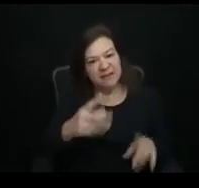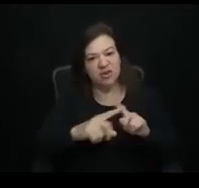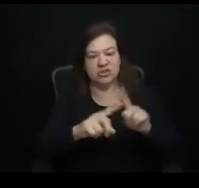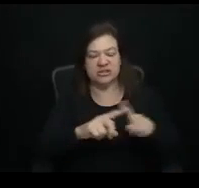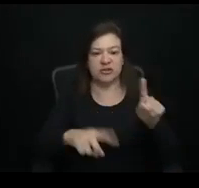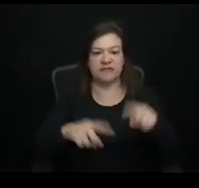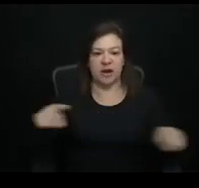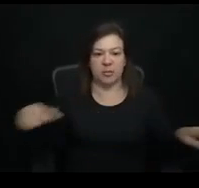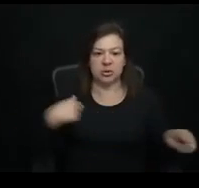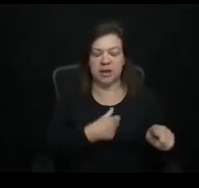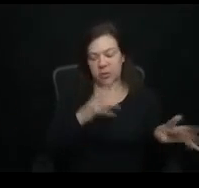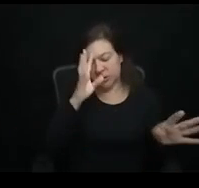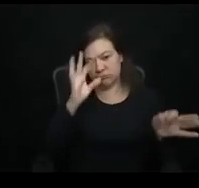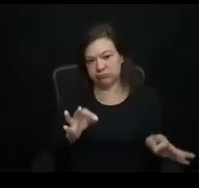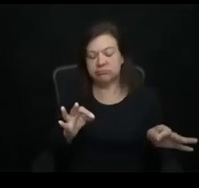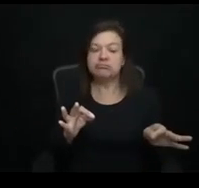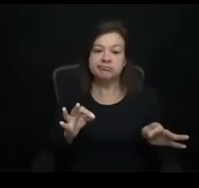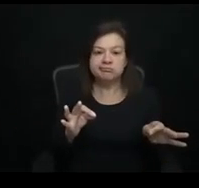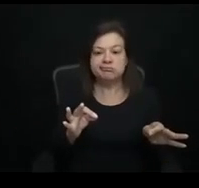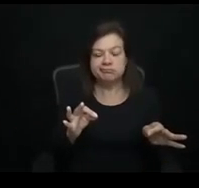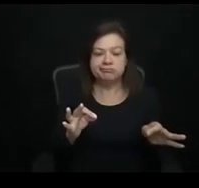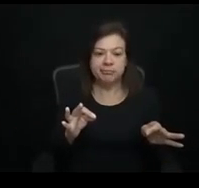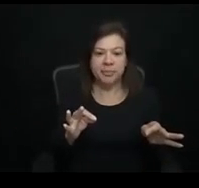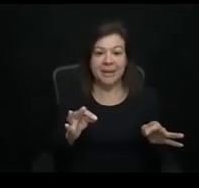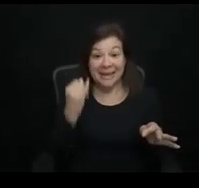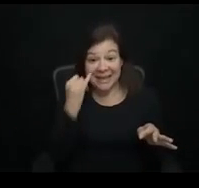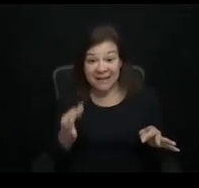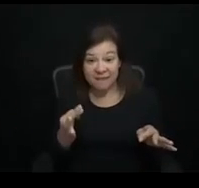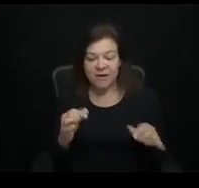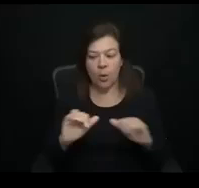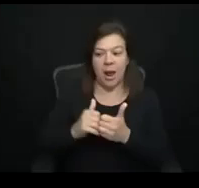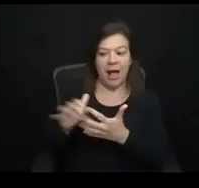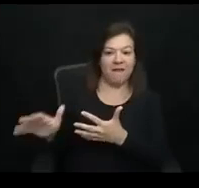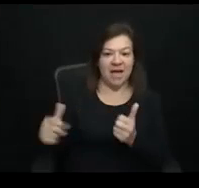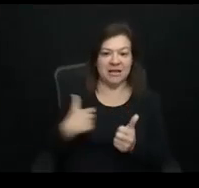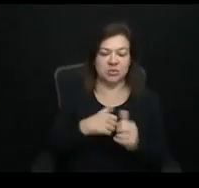to make a determination on whether or not and how fast we were going to open the road.